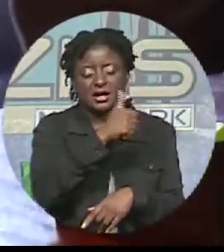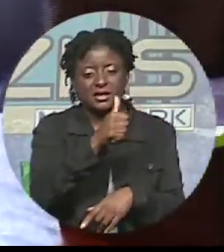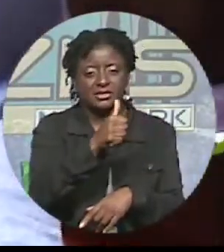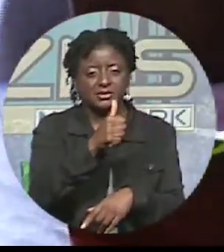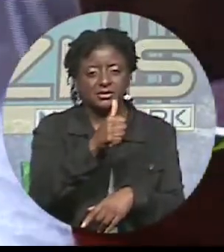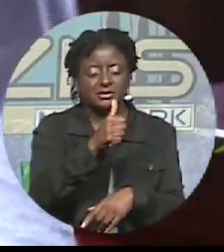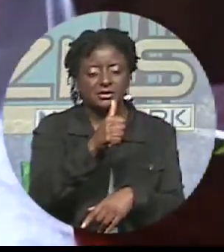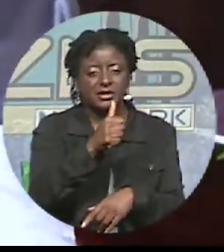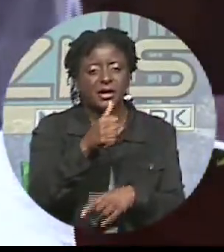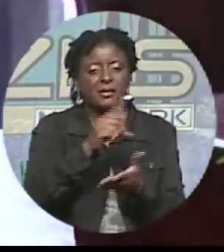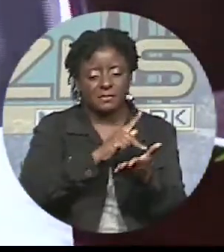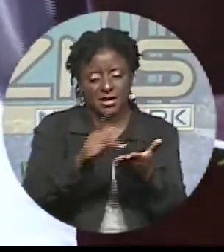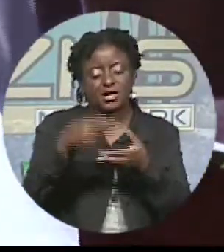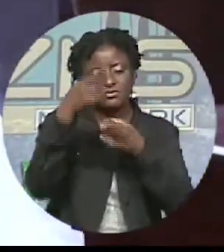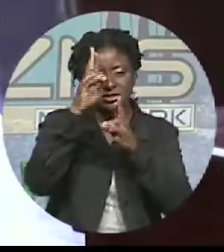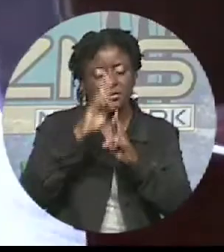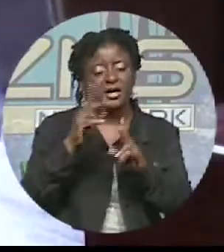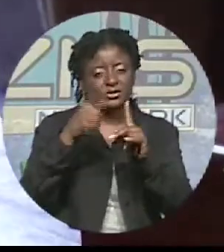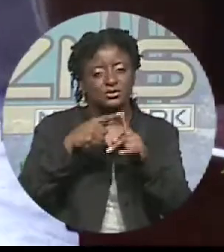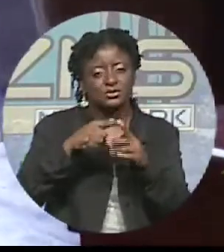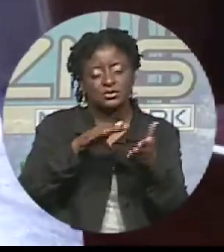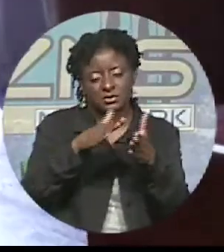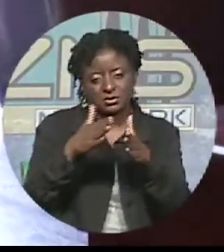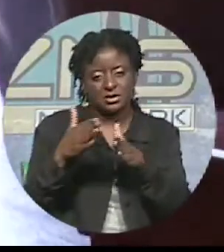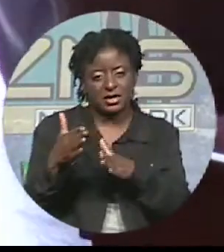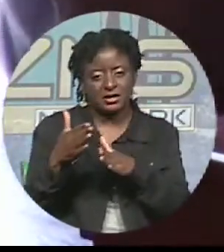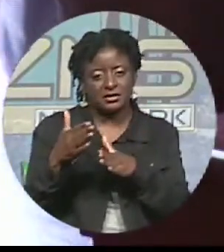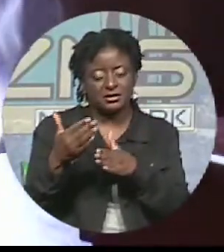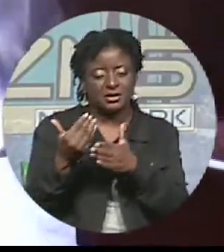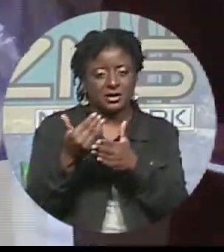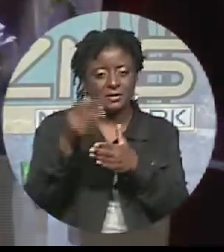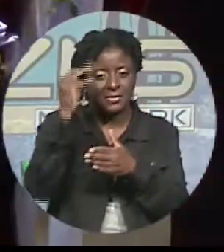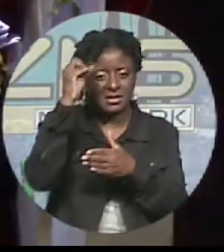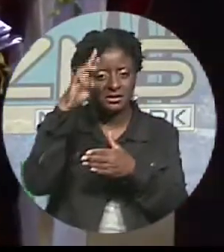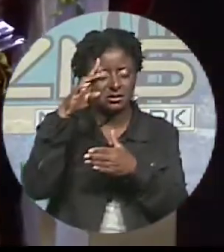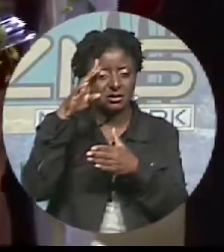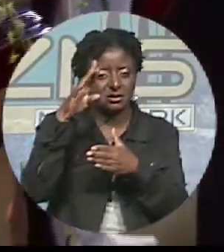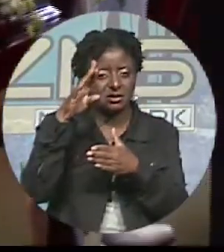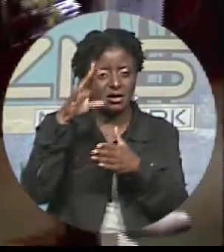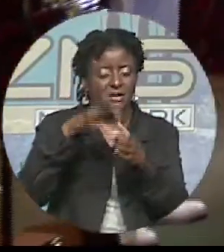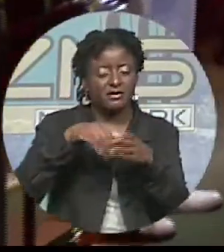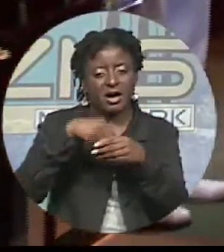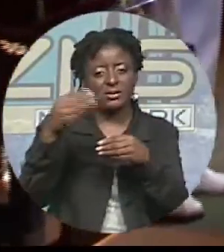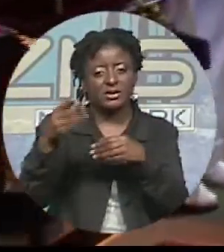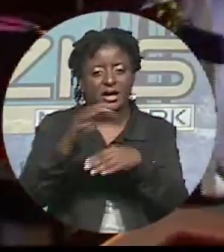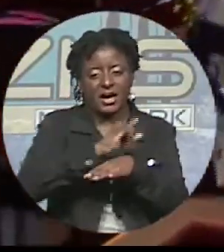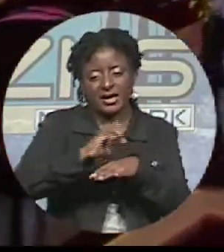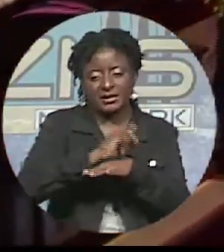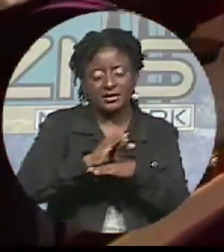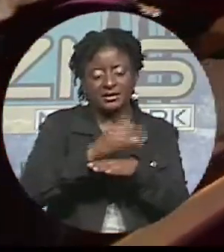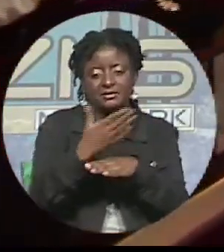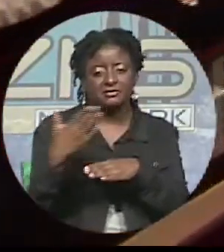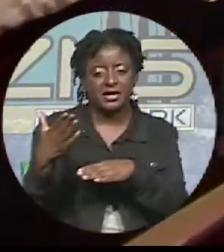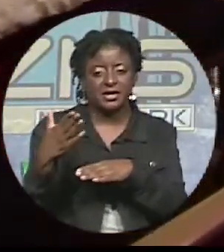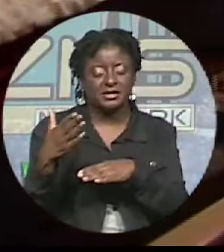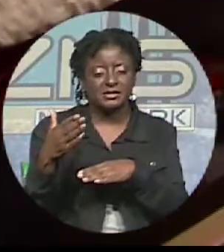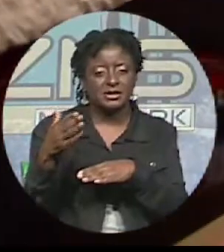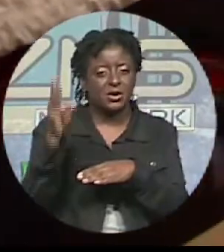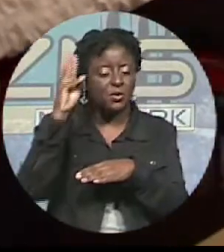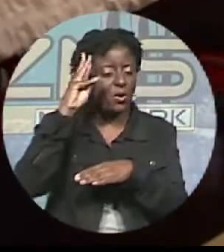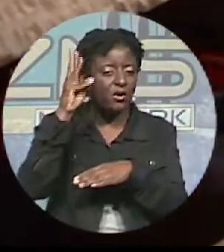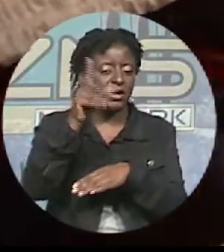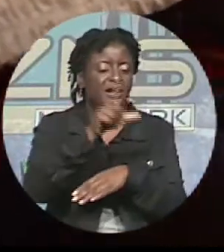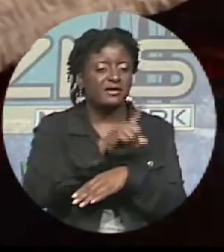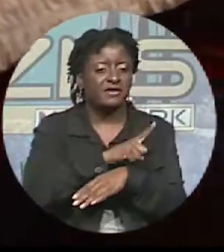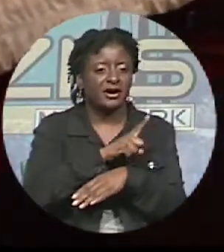respect to the late former Minister of Out Island Affairs, Warren Levarity, as his body lie in state at the House of Assembly this morning. Some made the sign of the